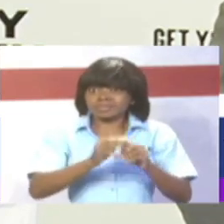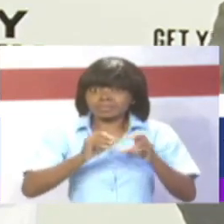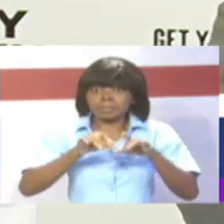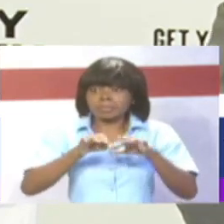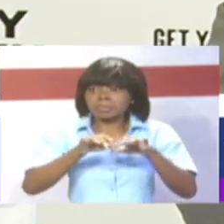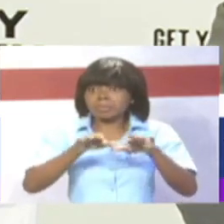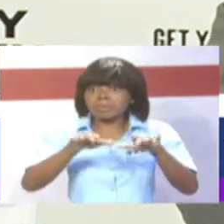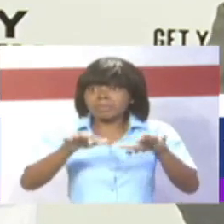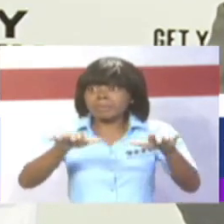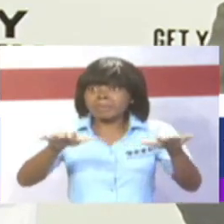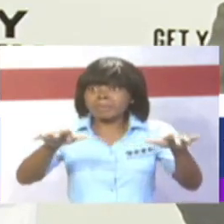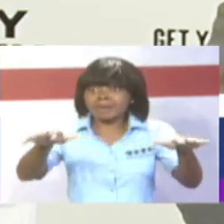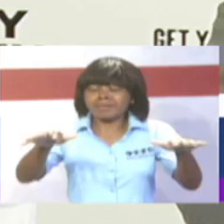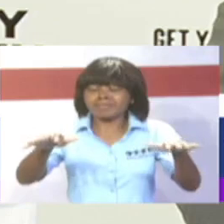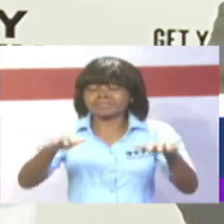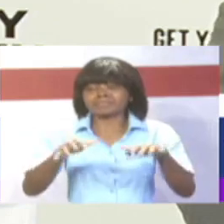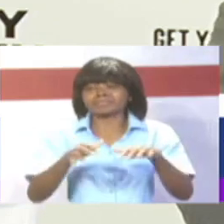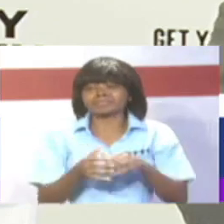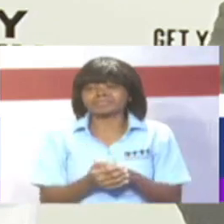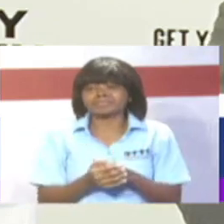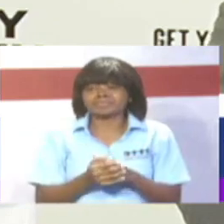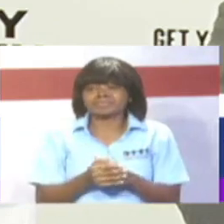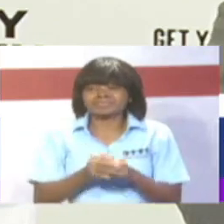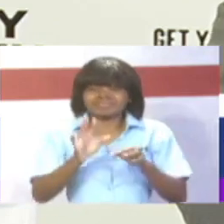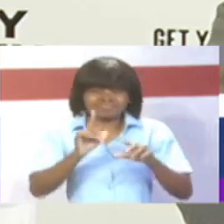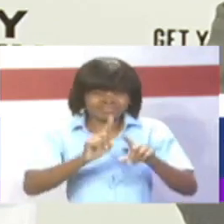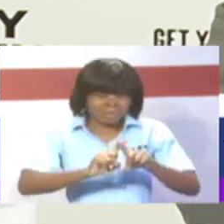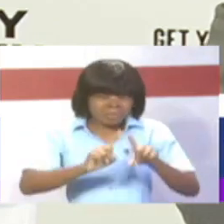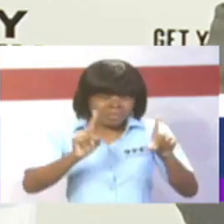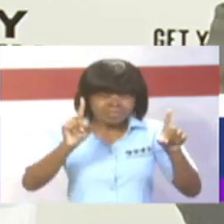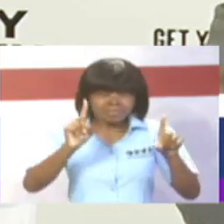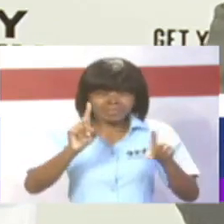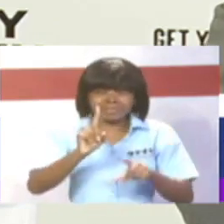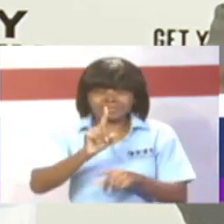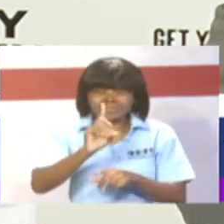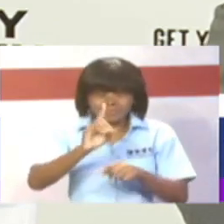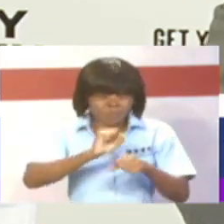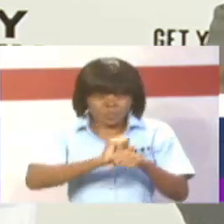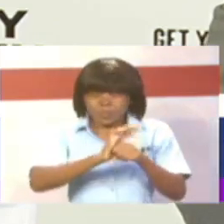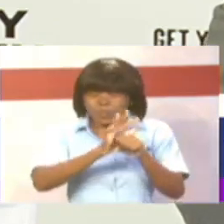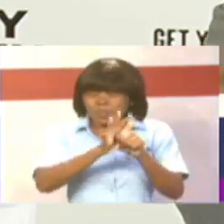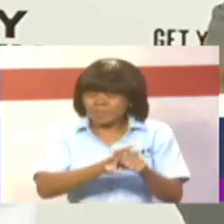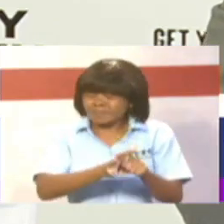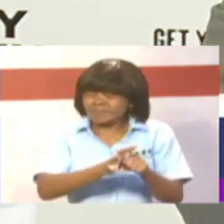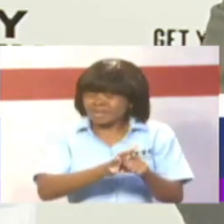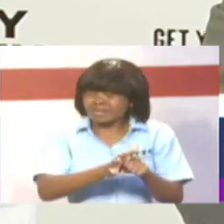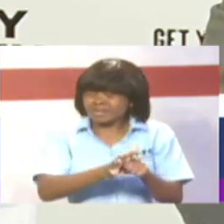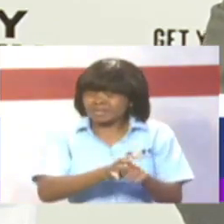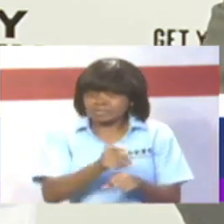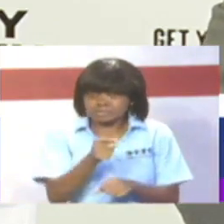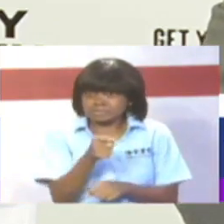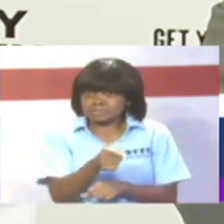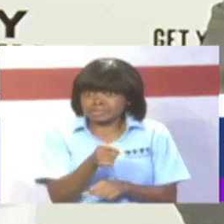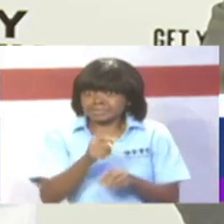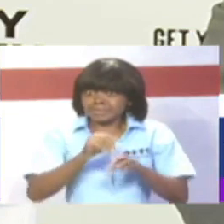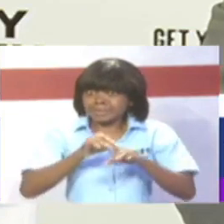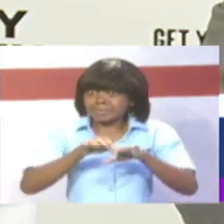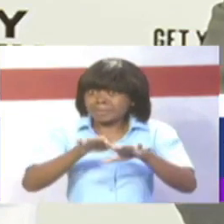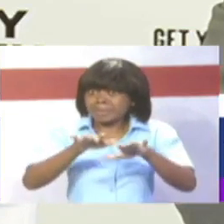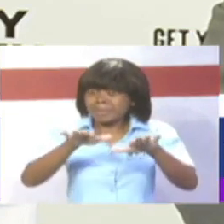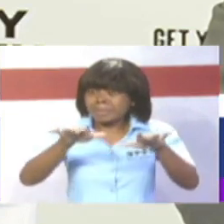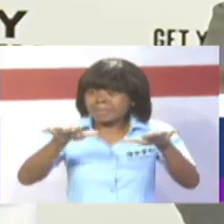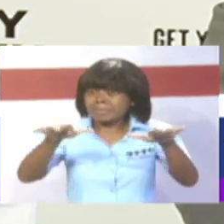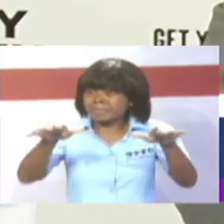of COVID-19, which variant of the SARS-CoV-2 virus is in circulation, the measures